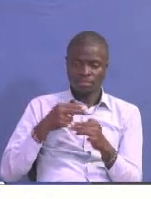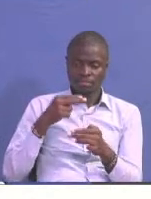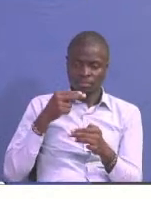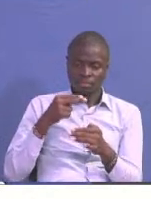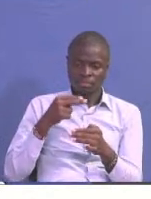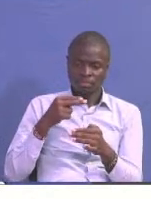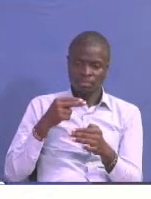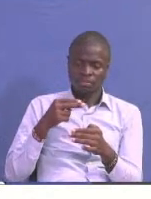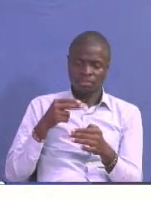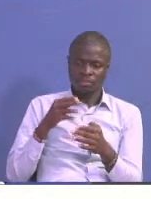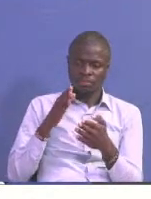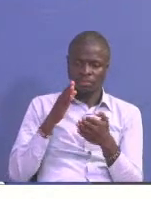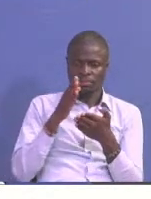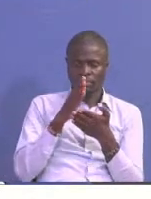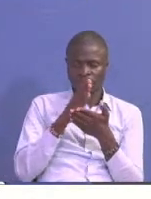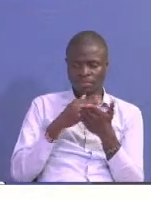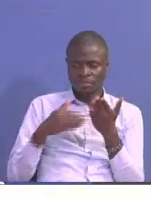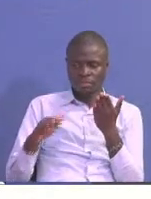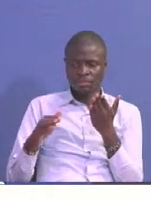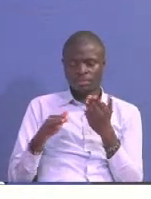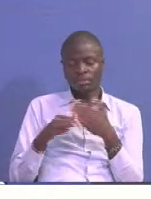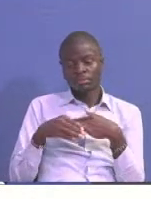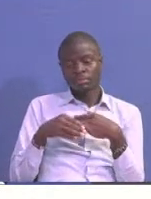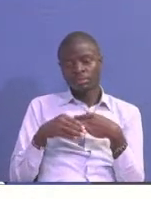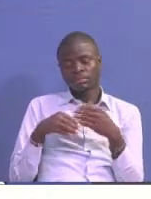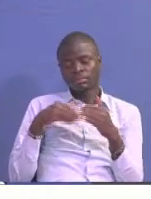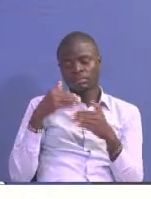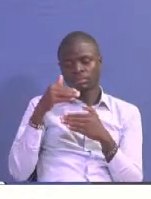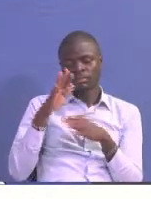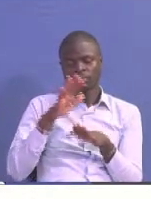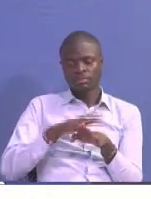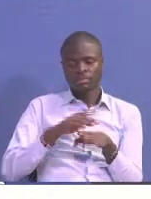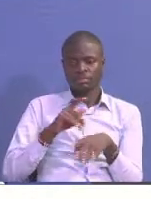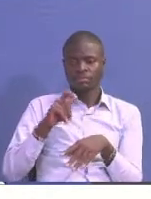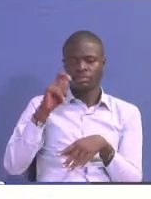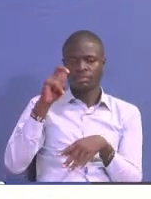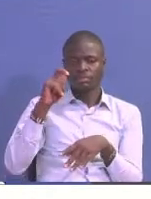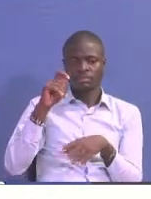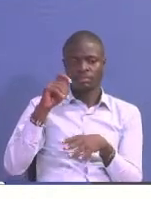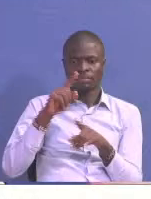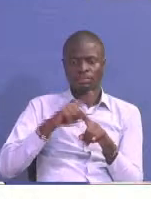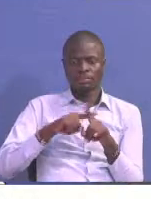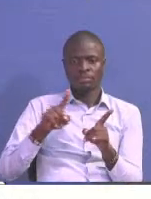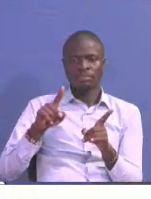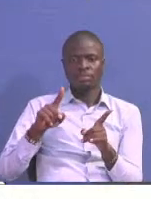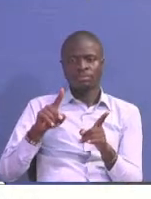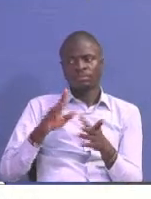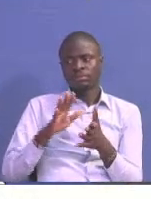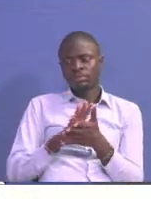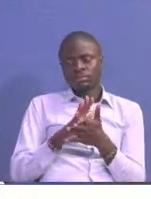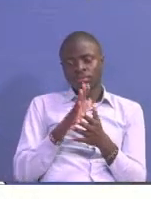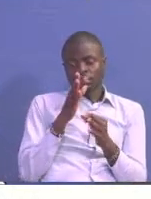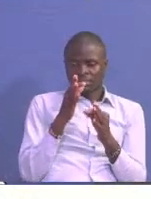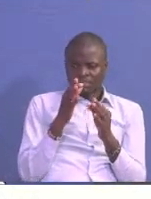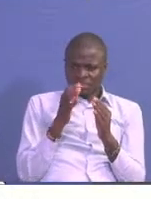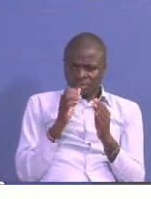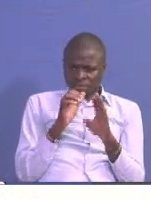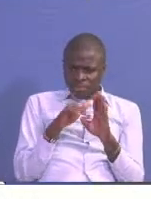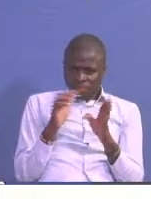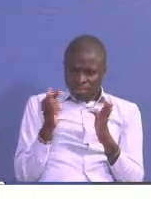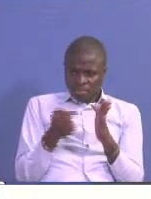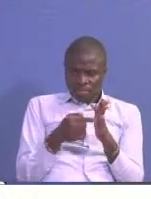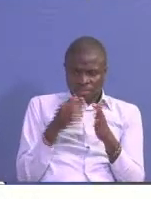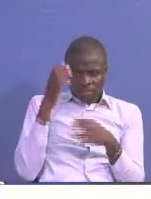cut. So it's always on top. But even within that